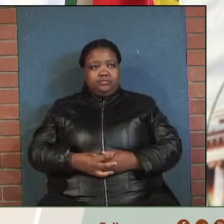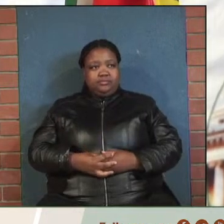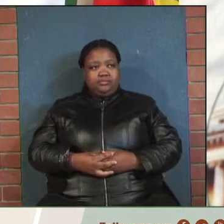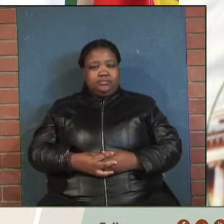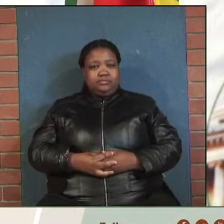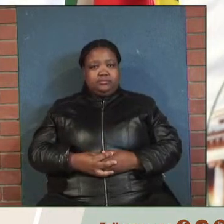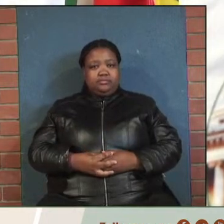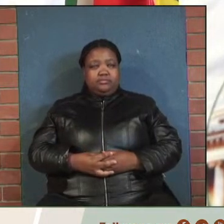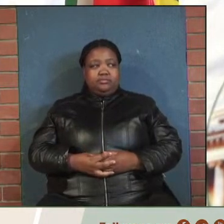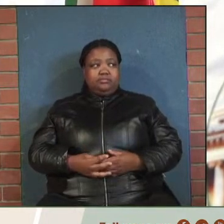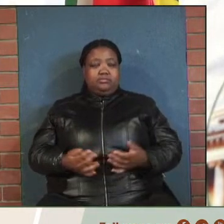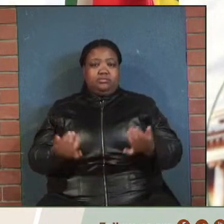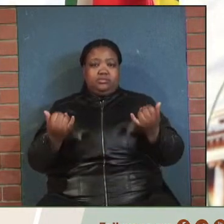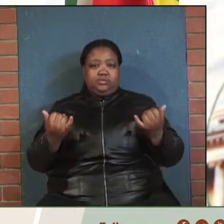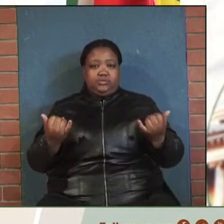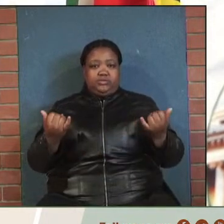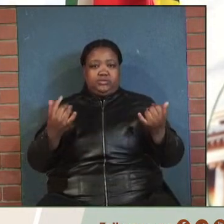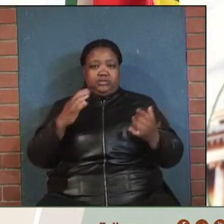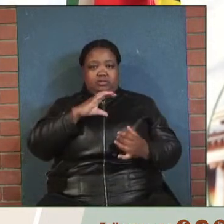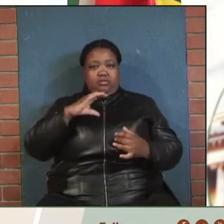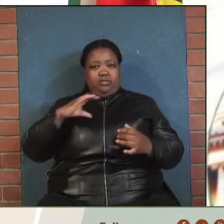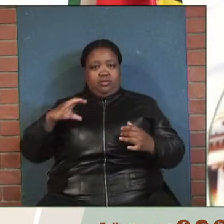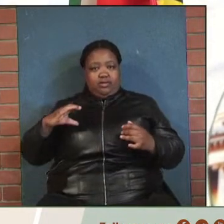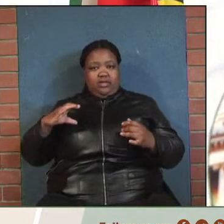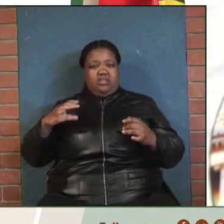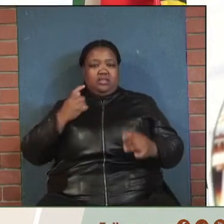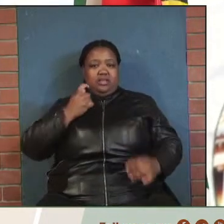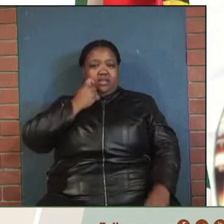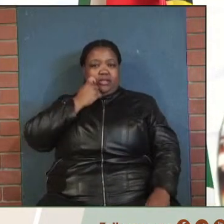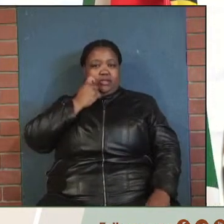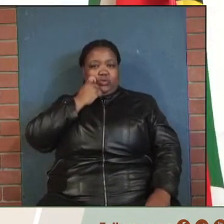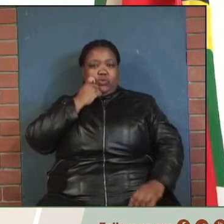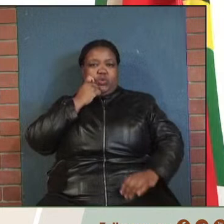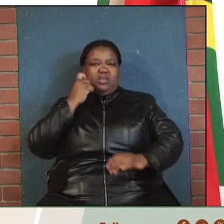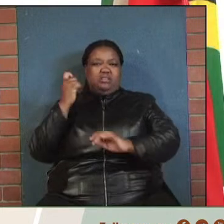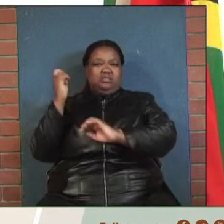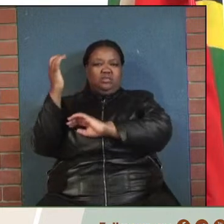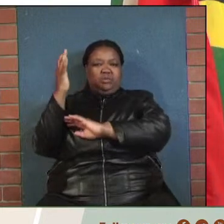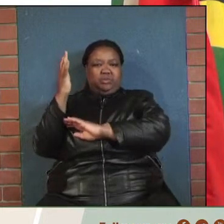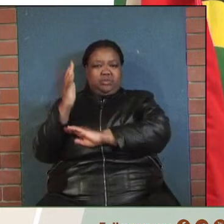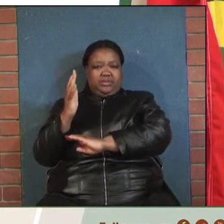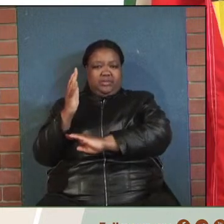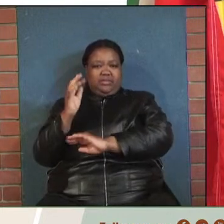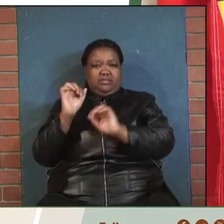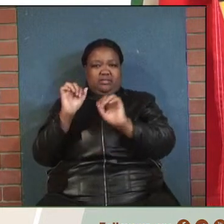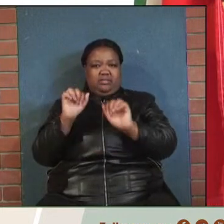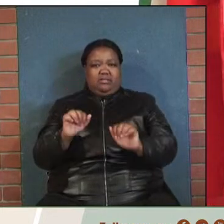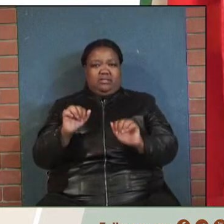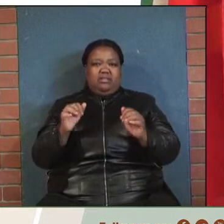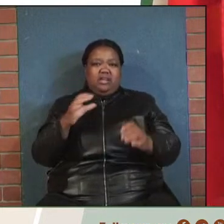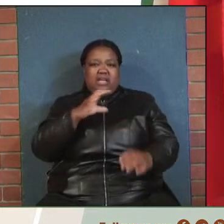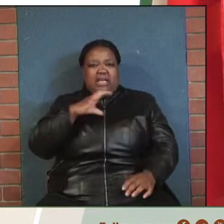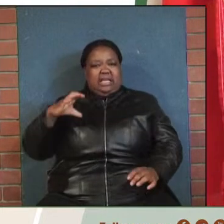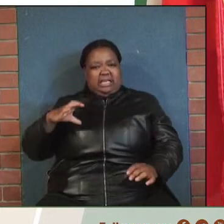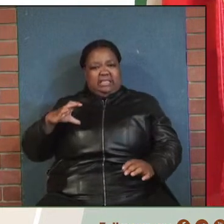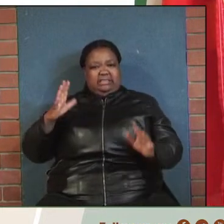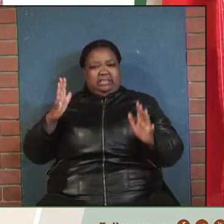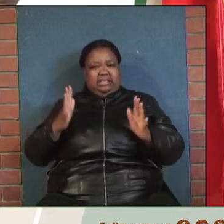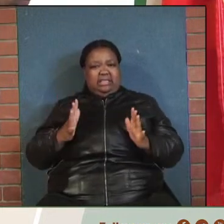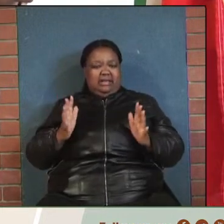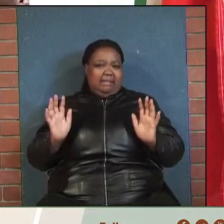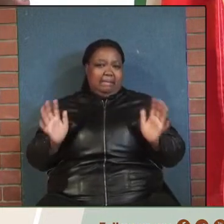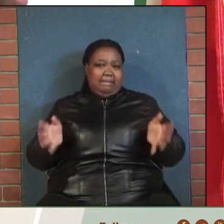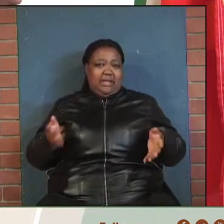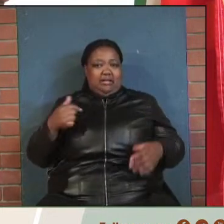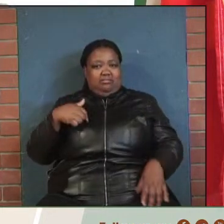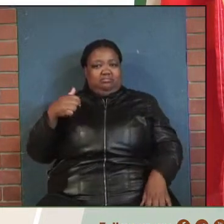the Speaker of Council in Tshwane, not just a councillor, but the